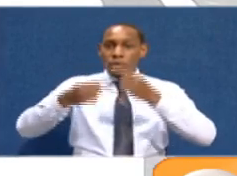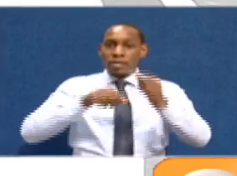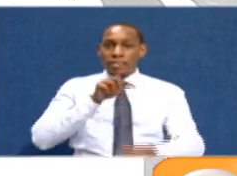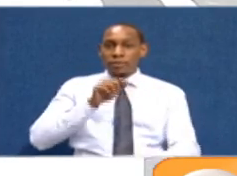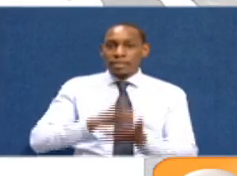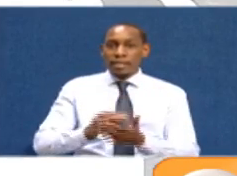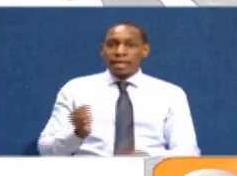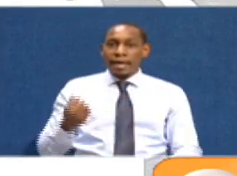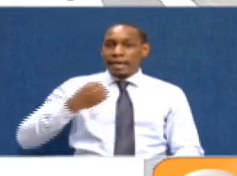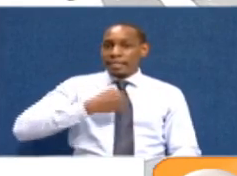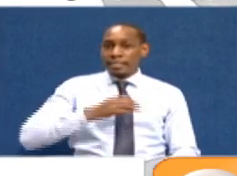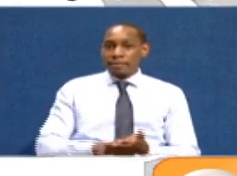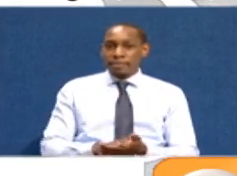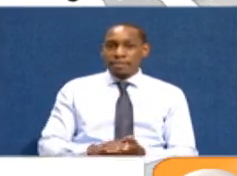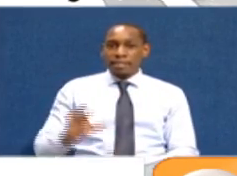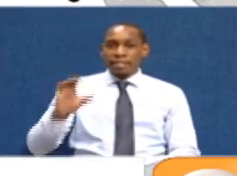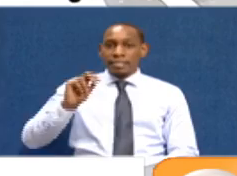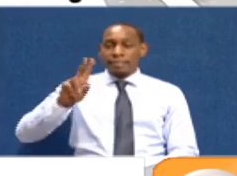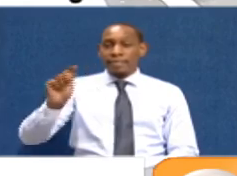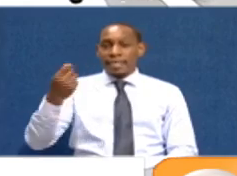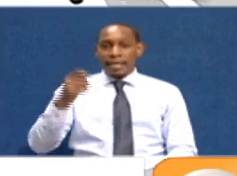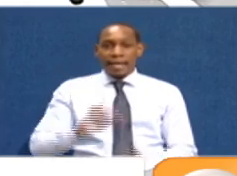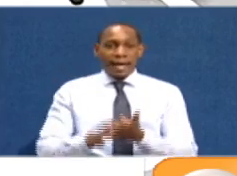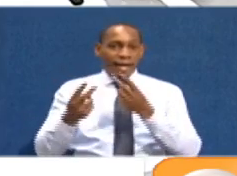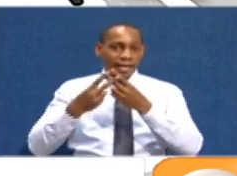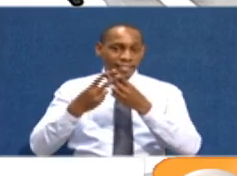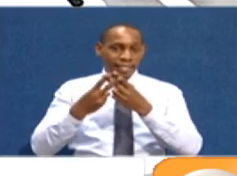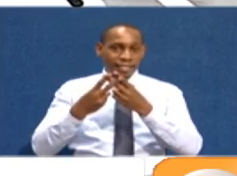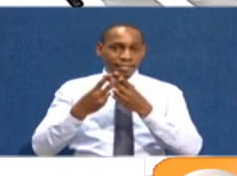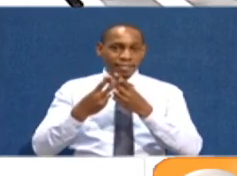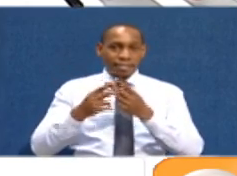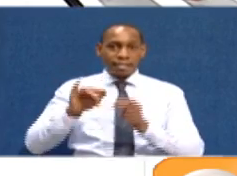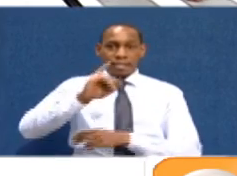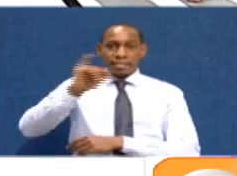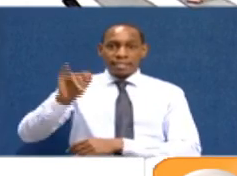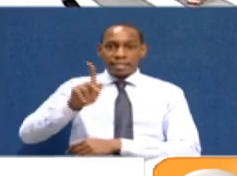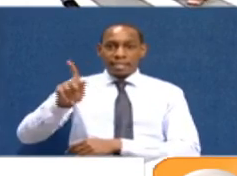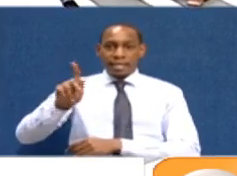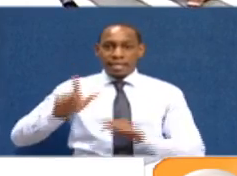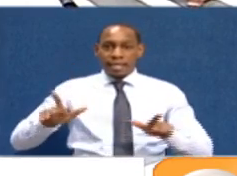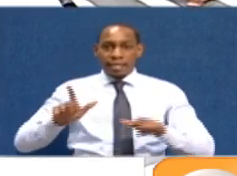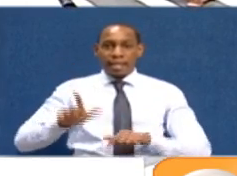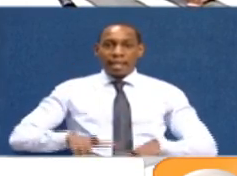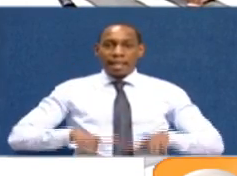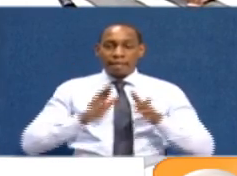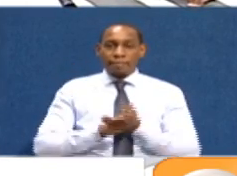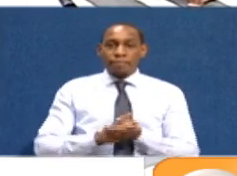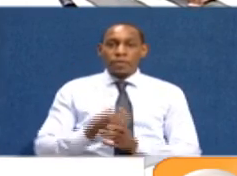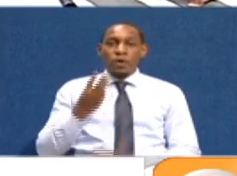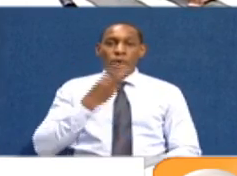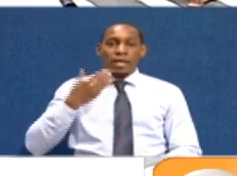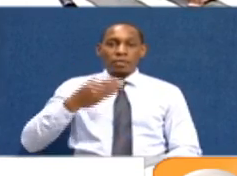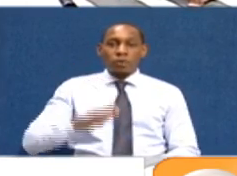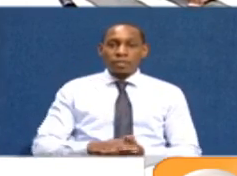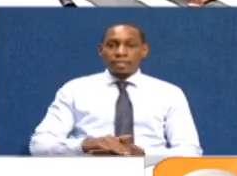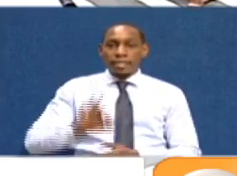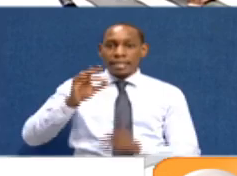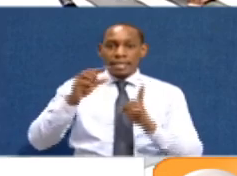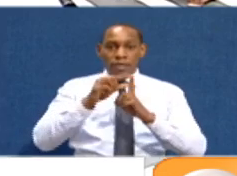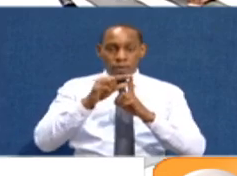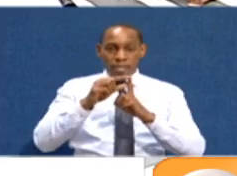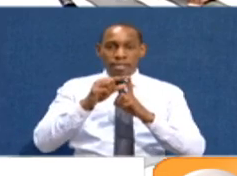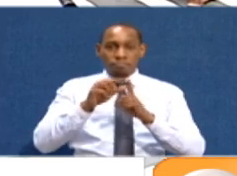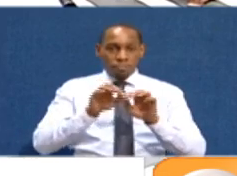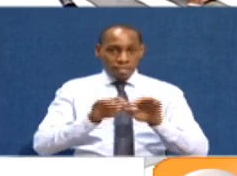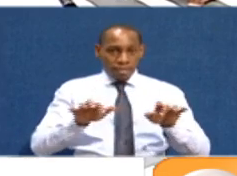tweeting at Kunanga Jeff at Citizen TV Kenya. Hashtag JKLIVE. Remember, if it's Wednesday, it's all those three letters on the keyboard